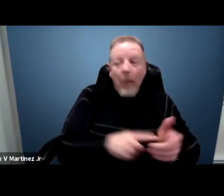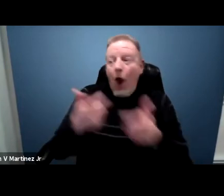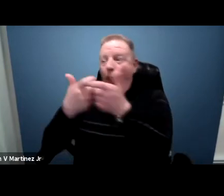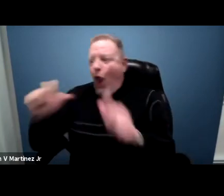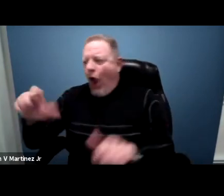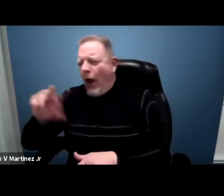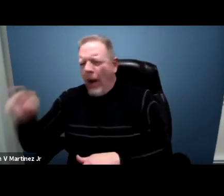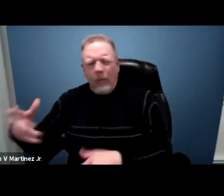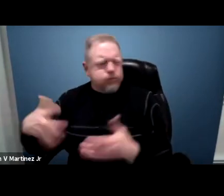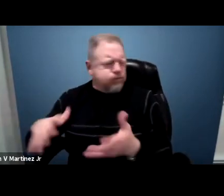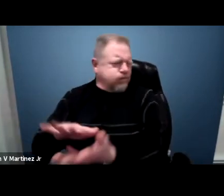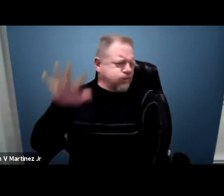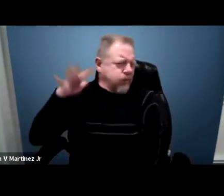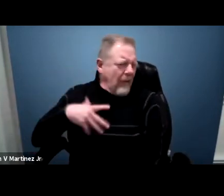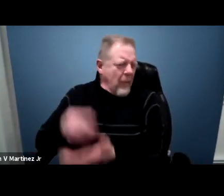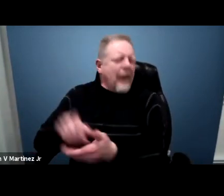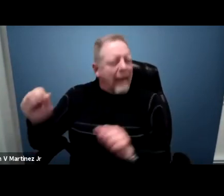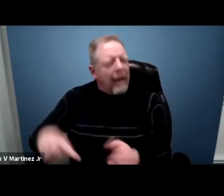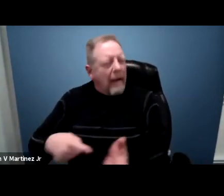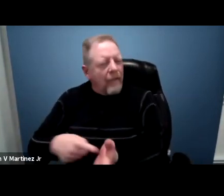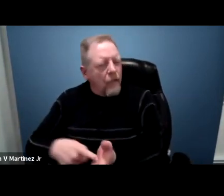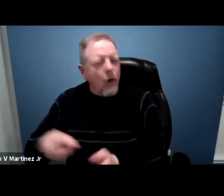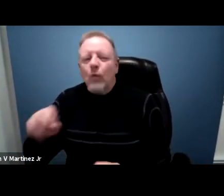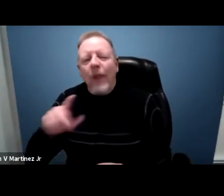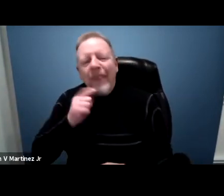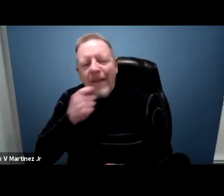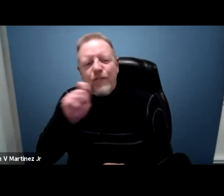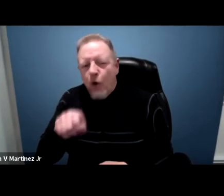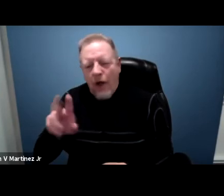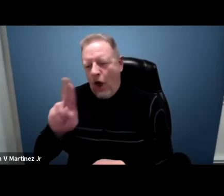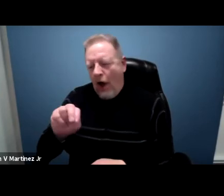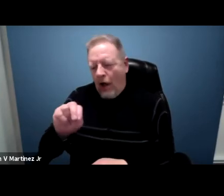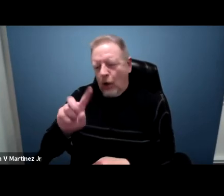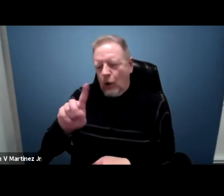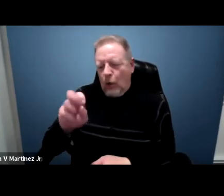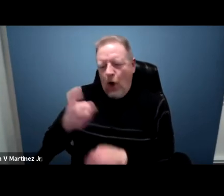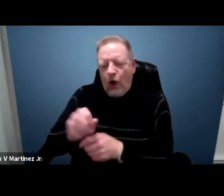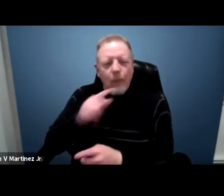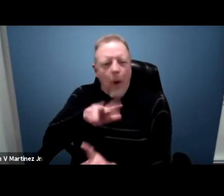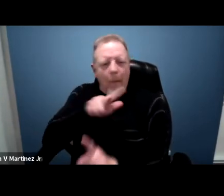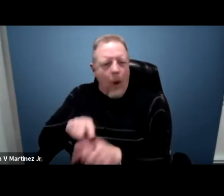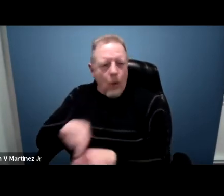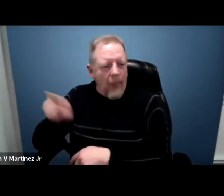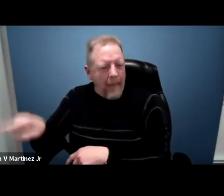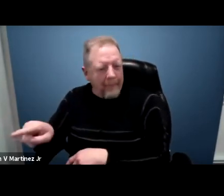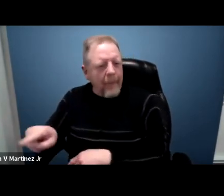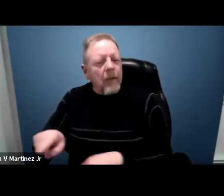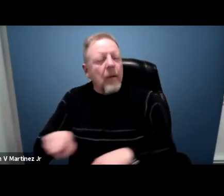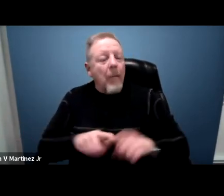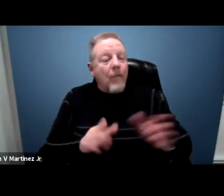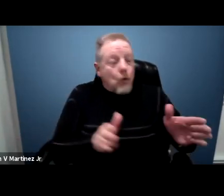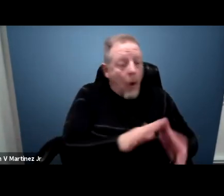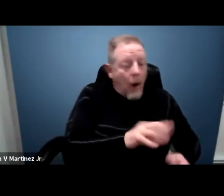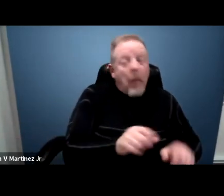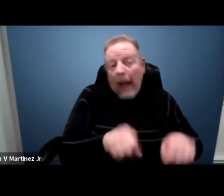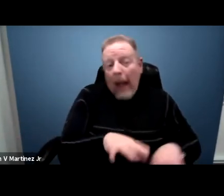larger company. So the size of a company is a factor. There's also the factor of the impact